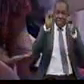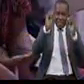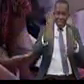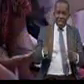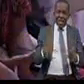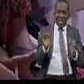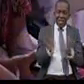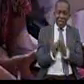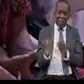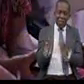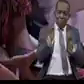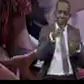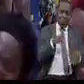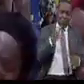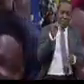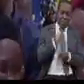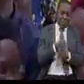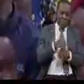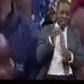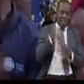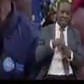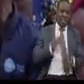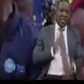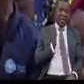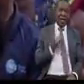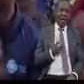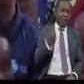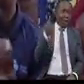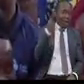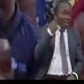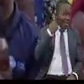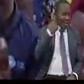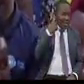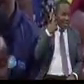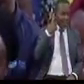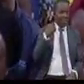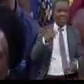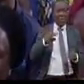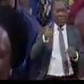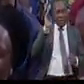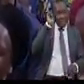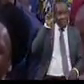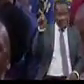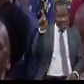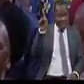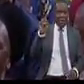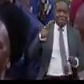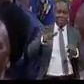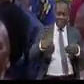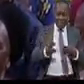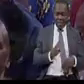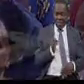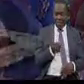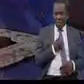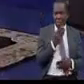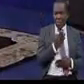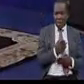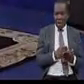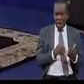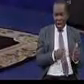He gave some apostle, some prophets,